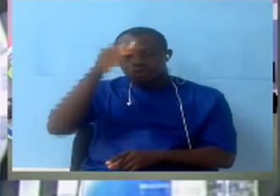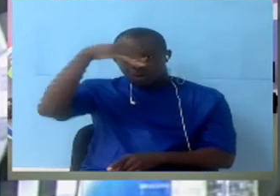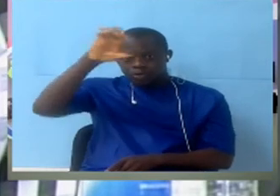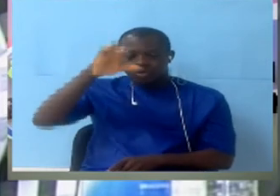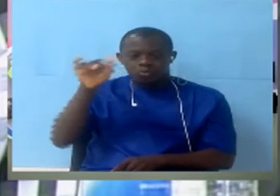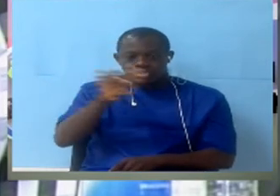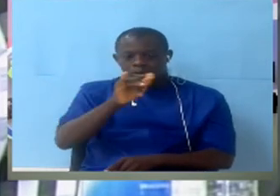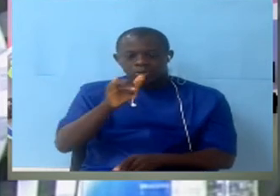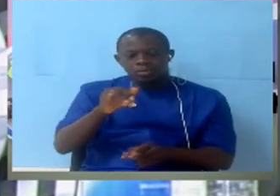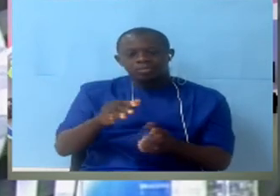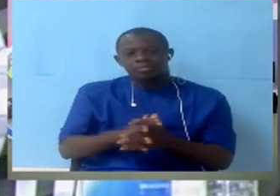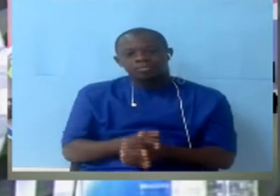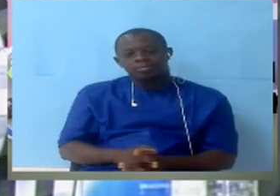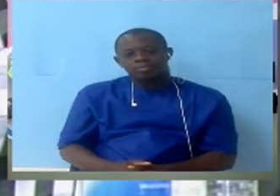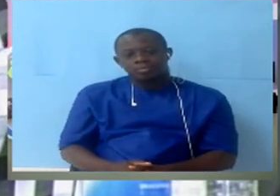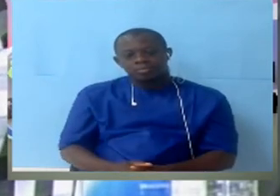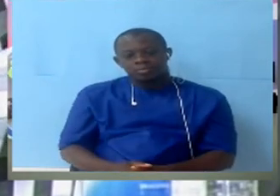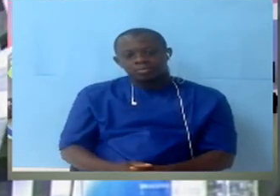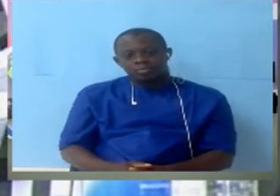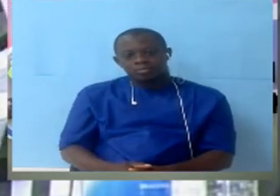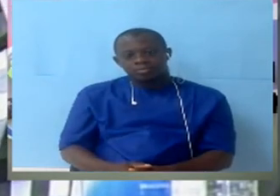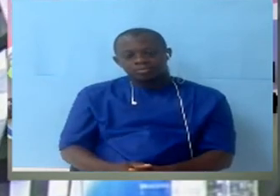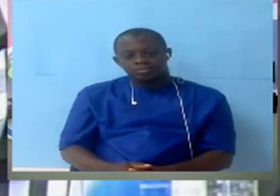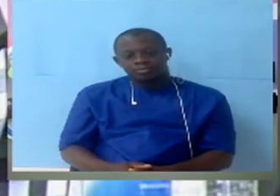is the commission which you know.